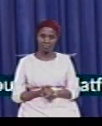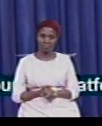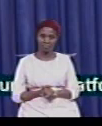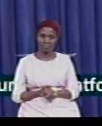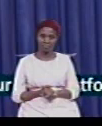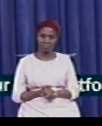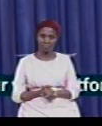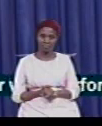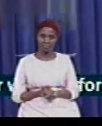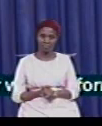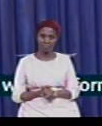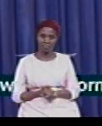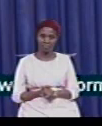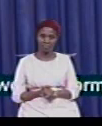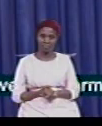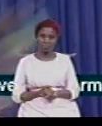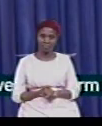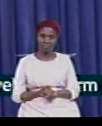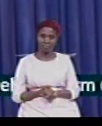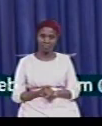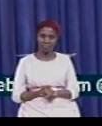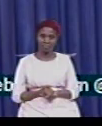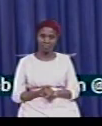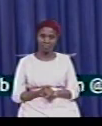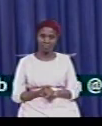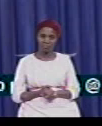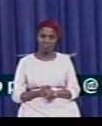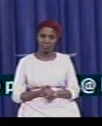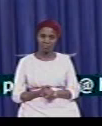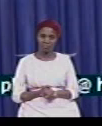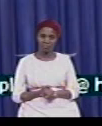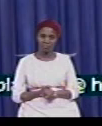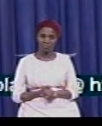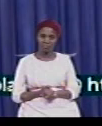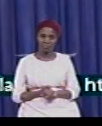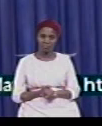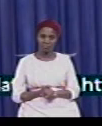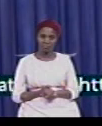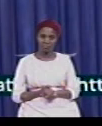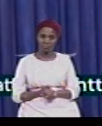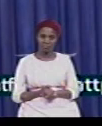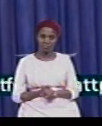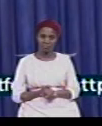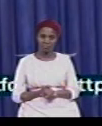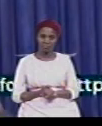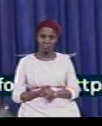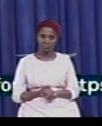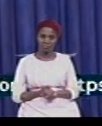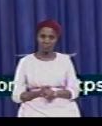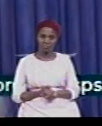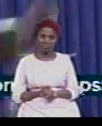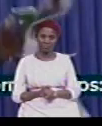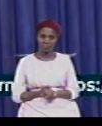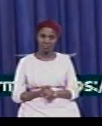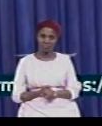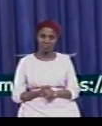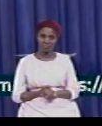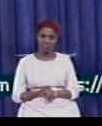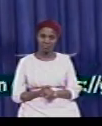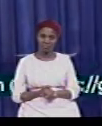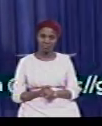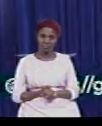fe eduro ne yesu biom enti me de rade se ya me ya de ka sie se ya ma me